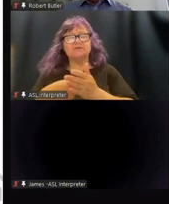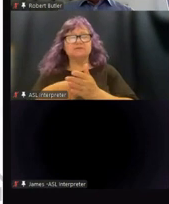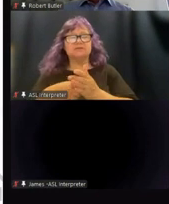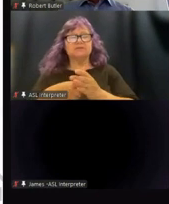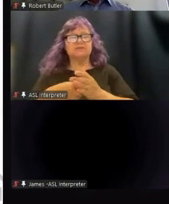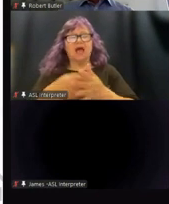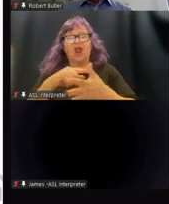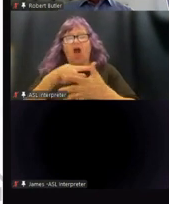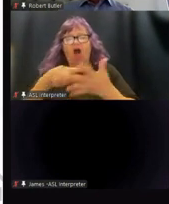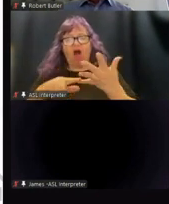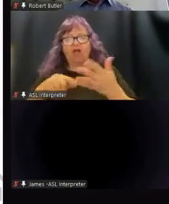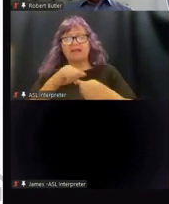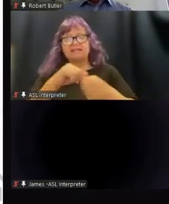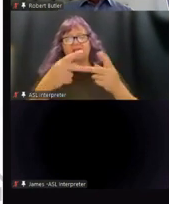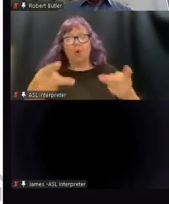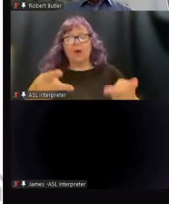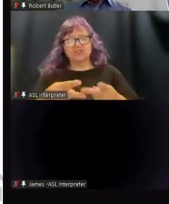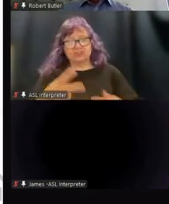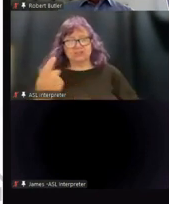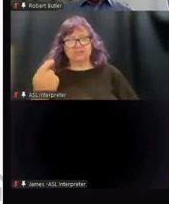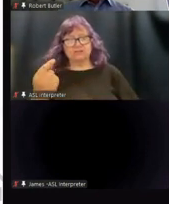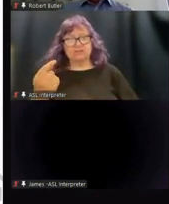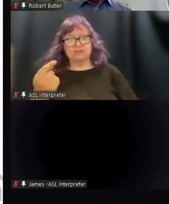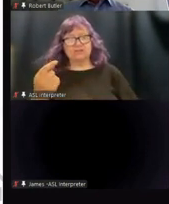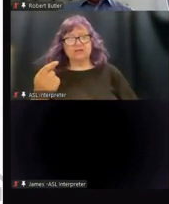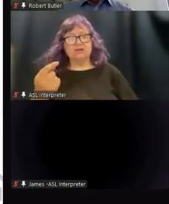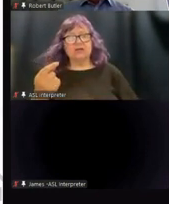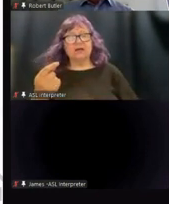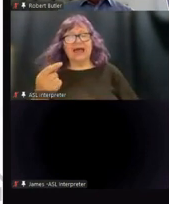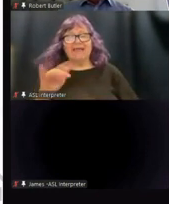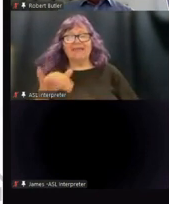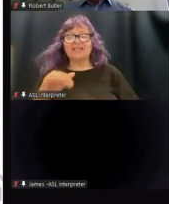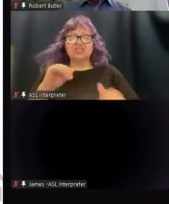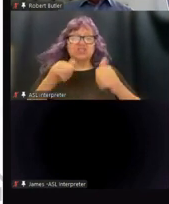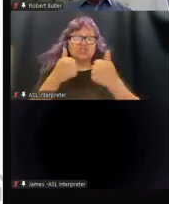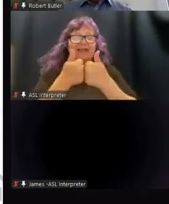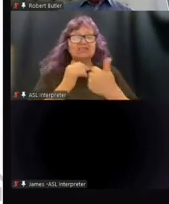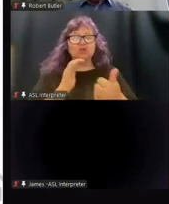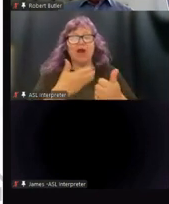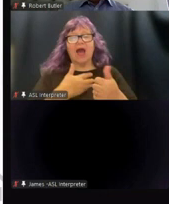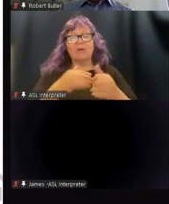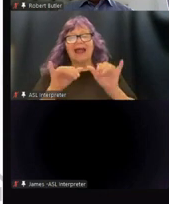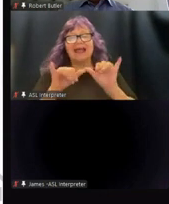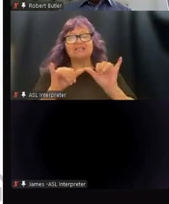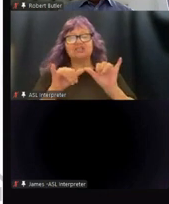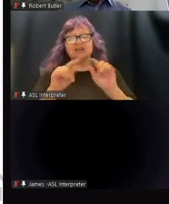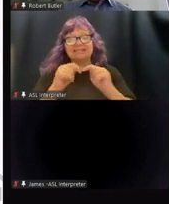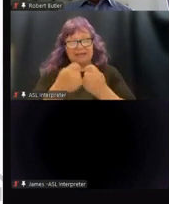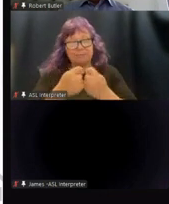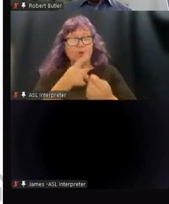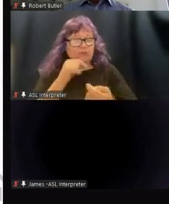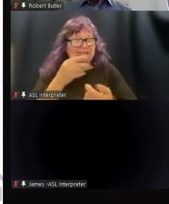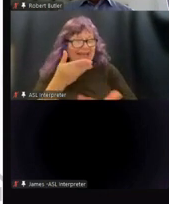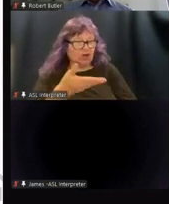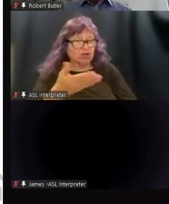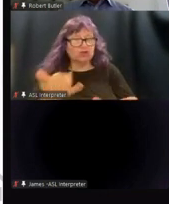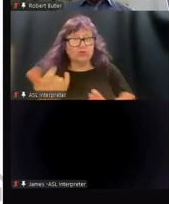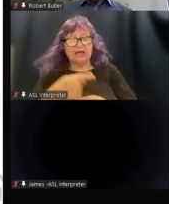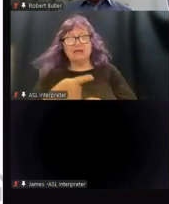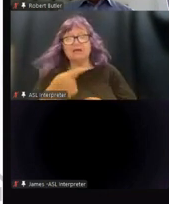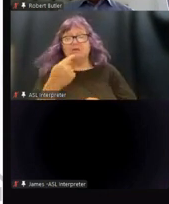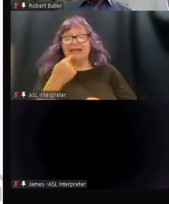locations? And we posed a challenge to our engineering team, who is here with us today, to say, is